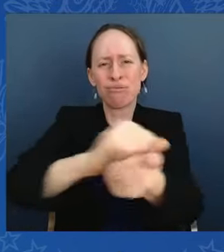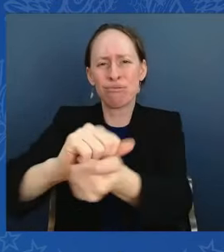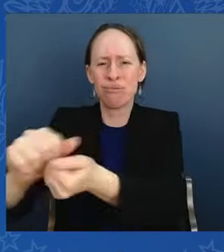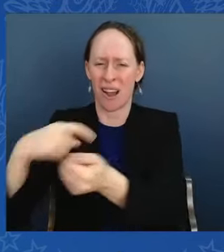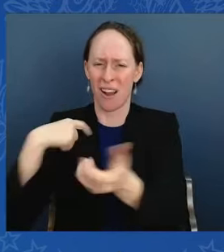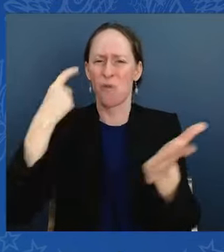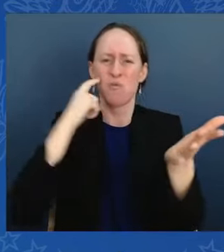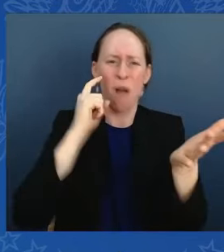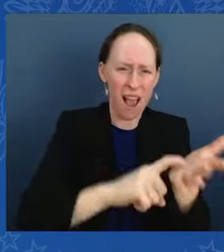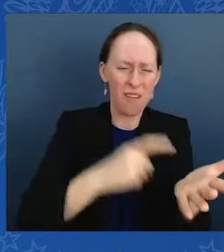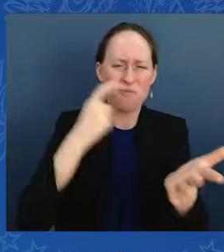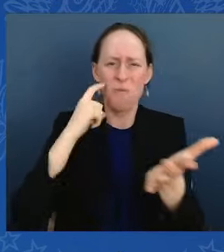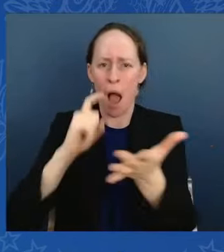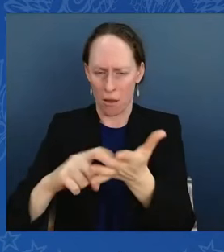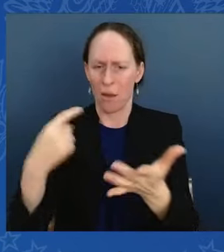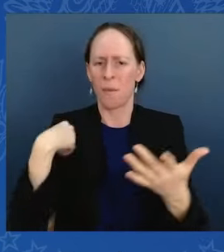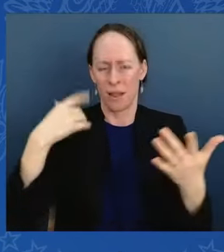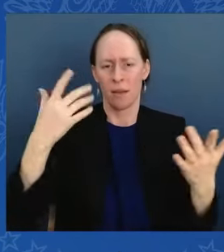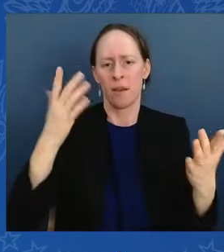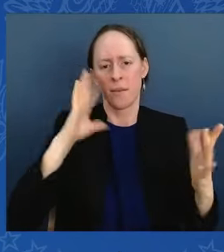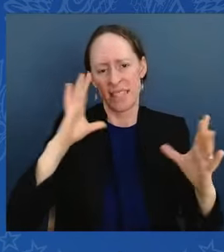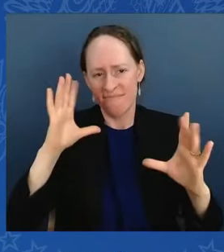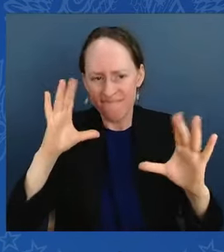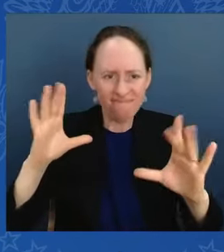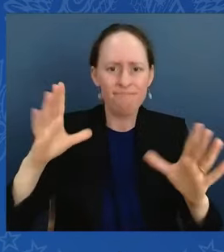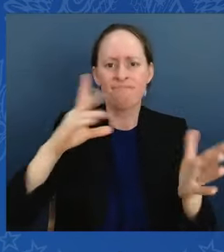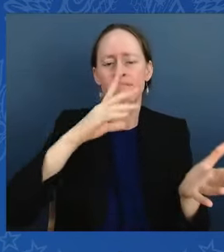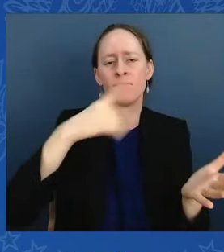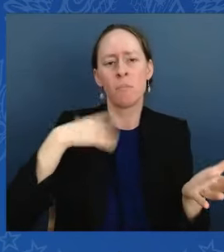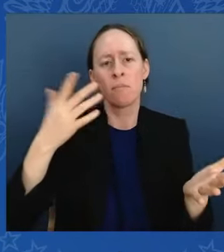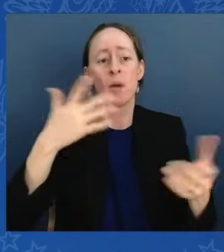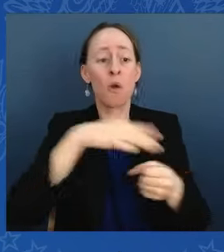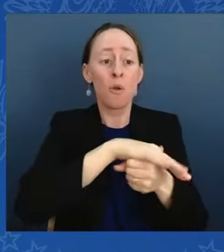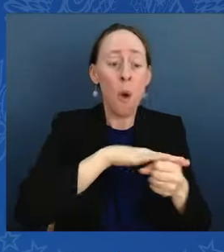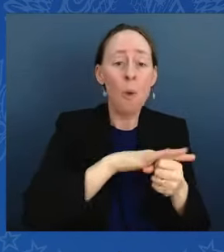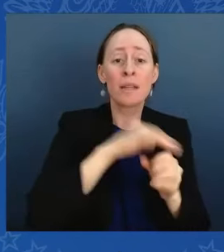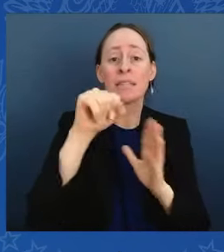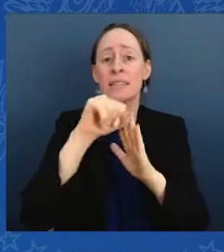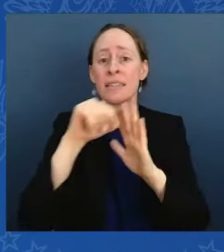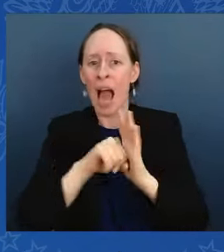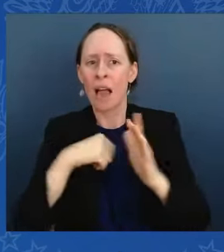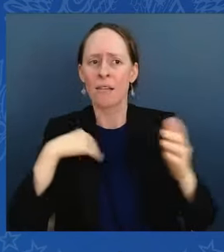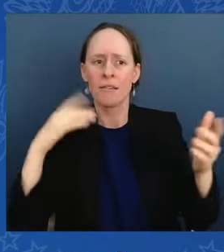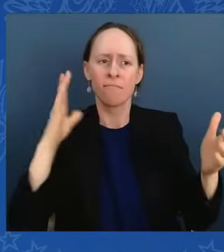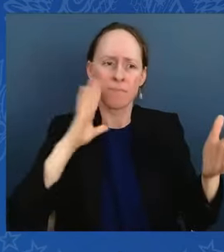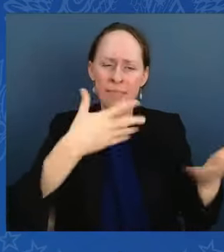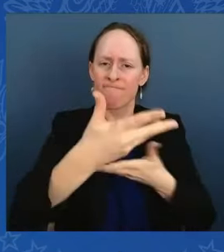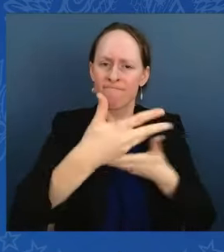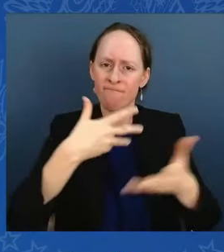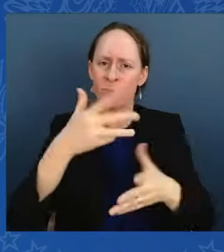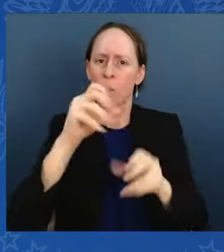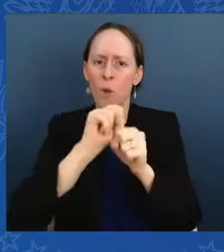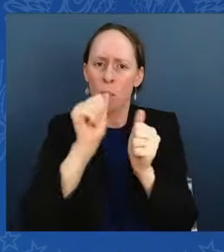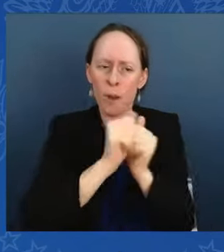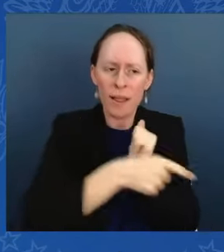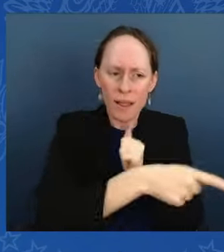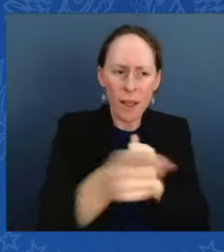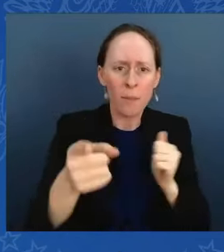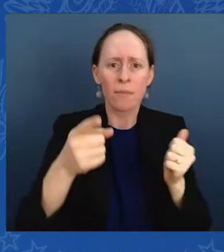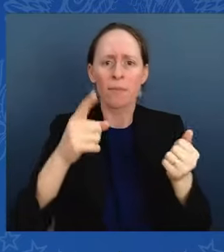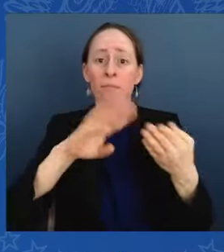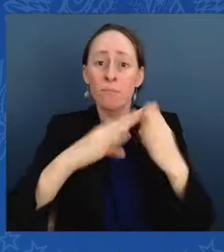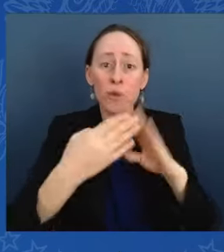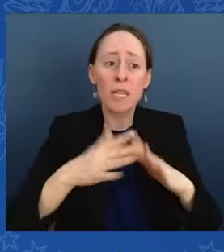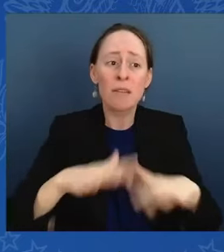work with states and local government officials to provide swift support to communities farmers, ranchers, producers, and small business